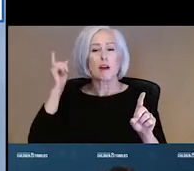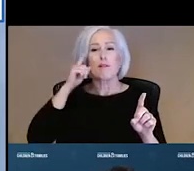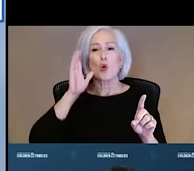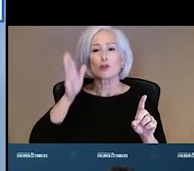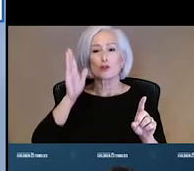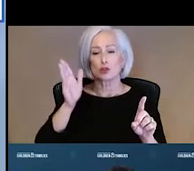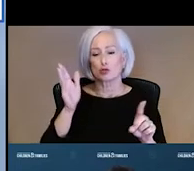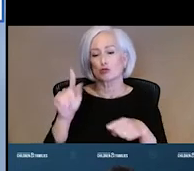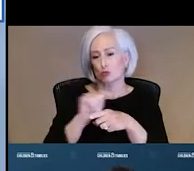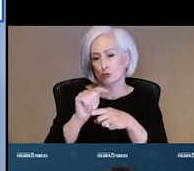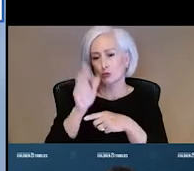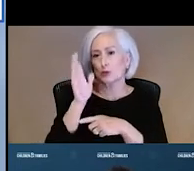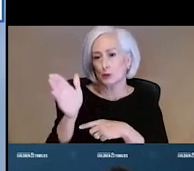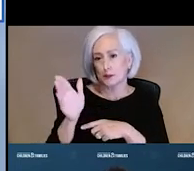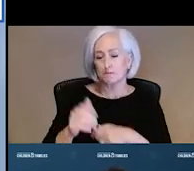assistance.